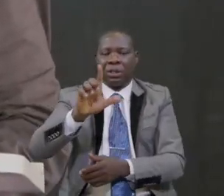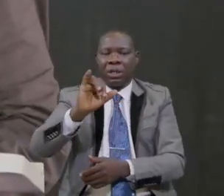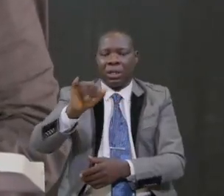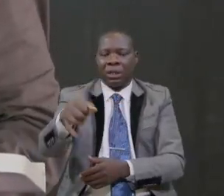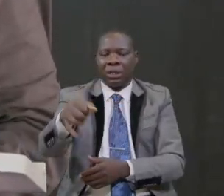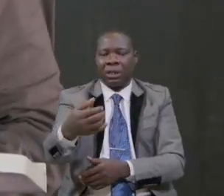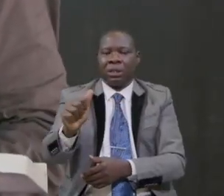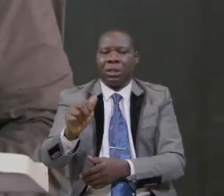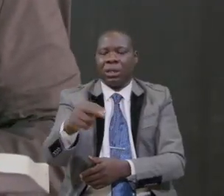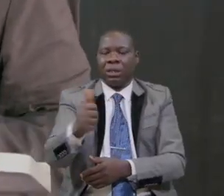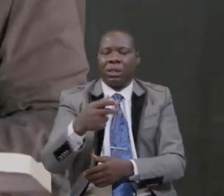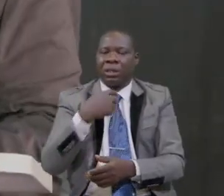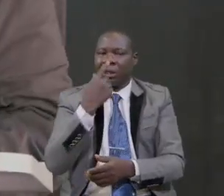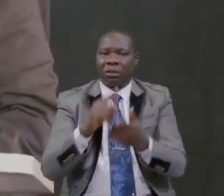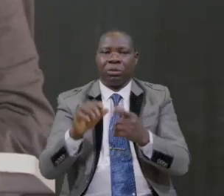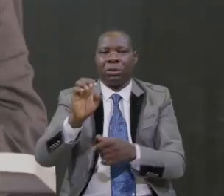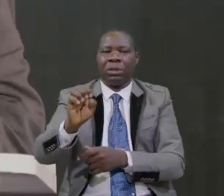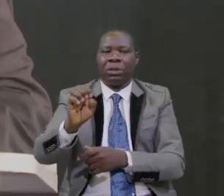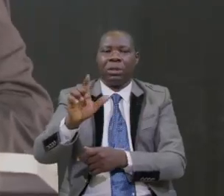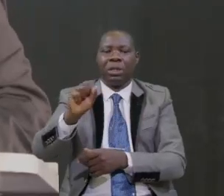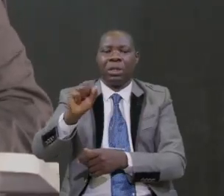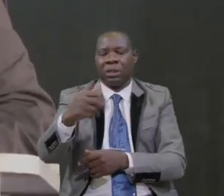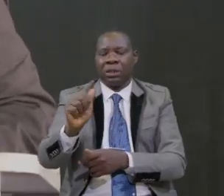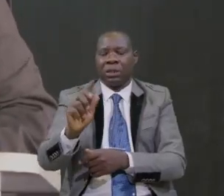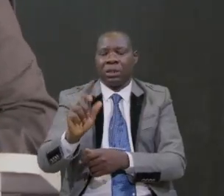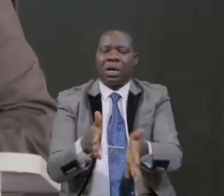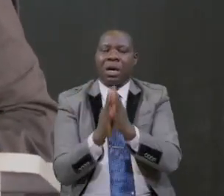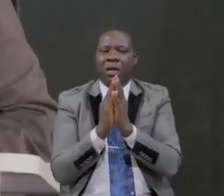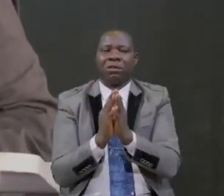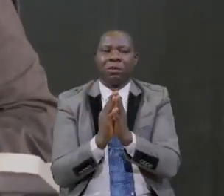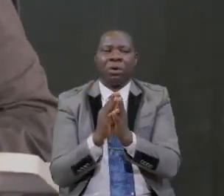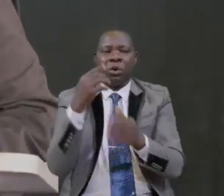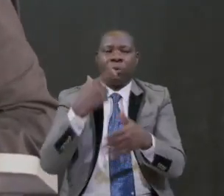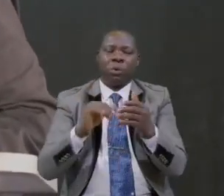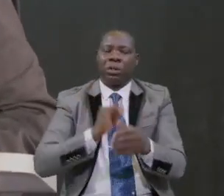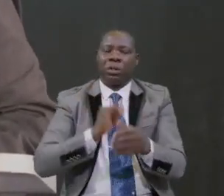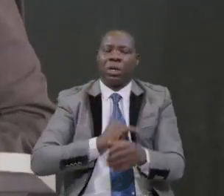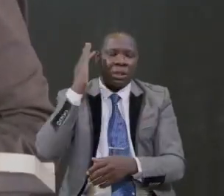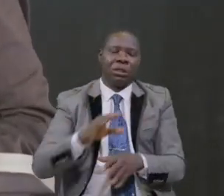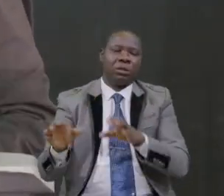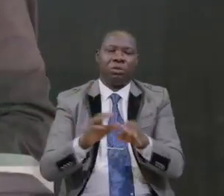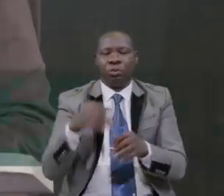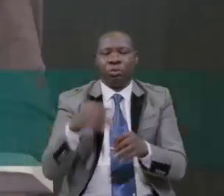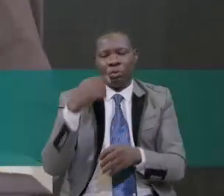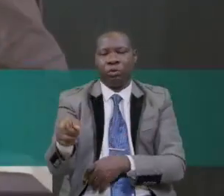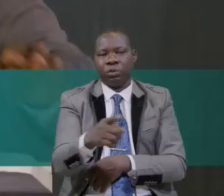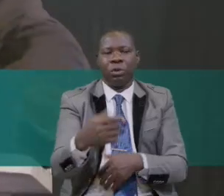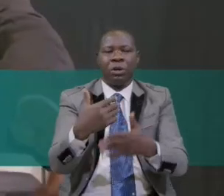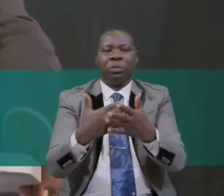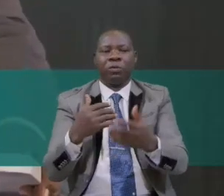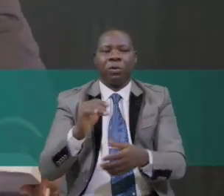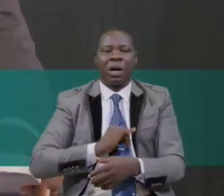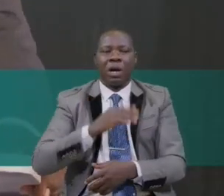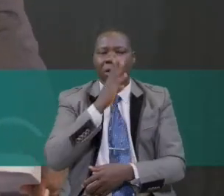Elisha, ask what I shall do for thee before I be